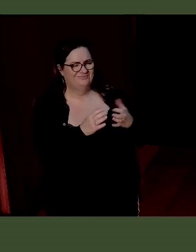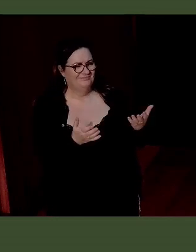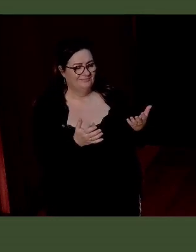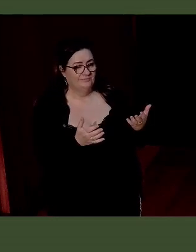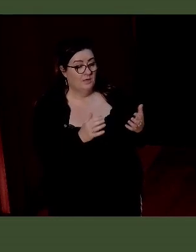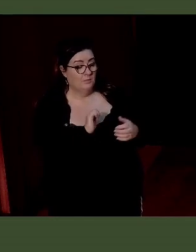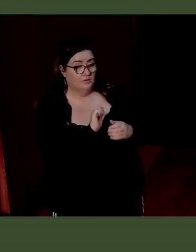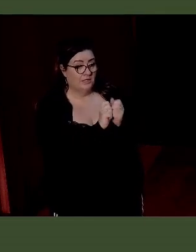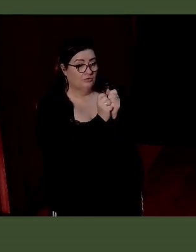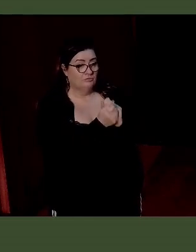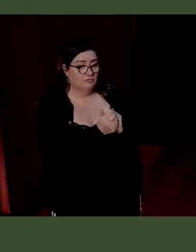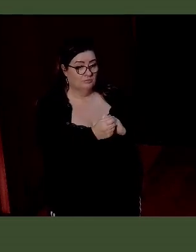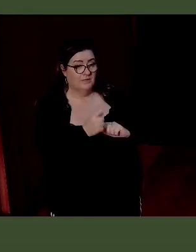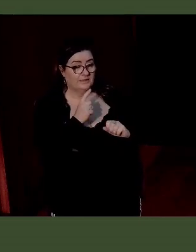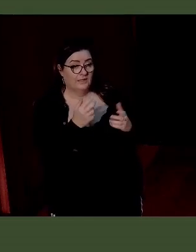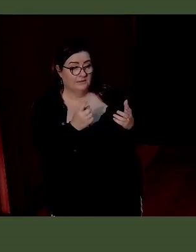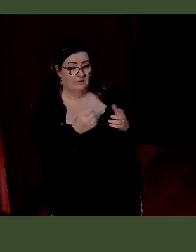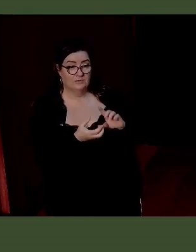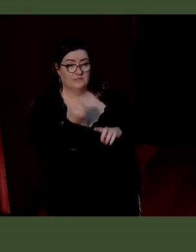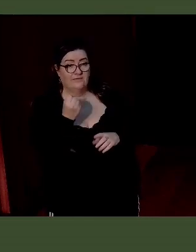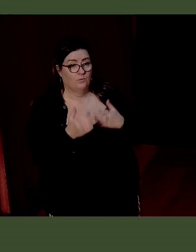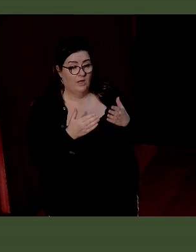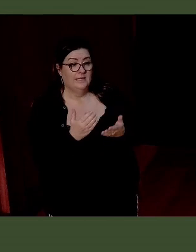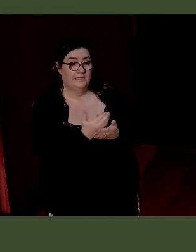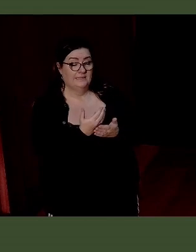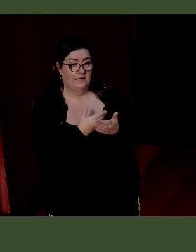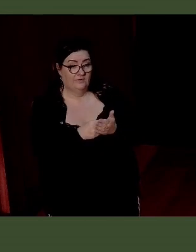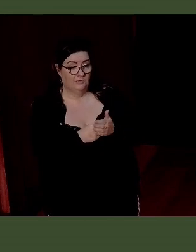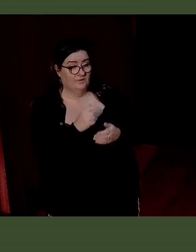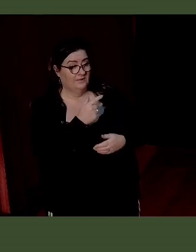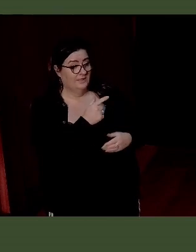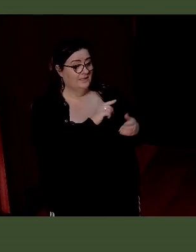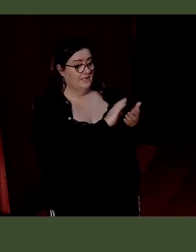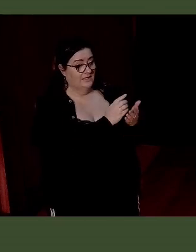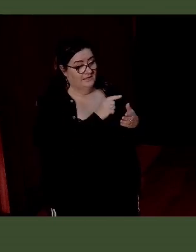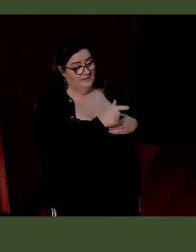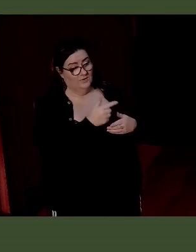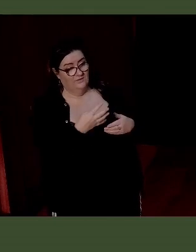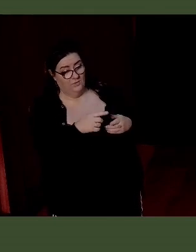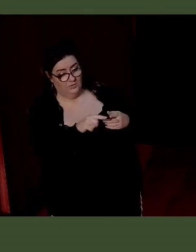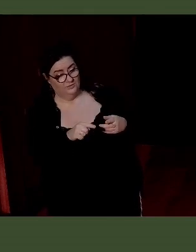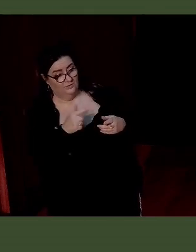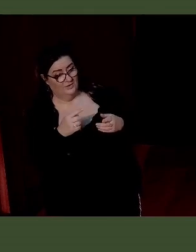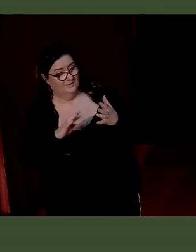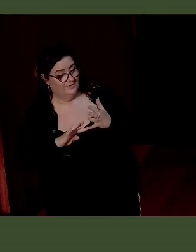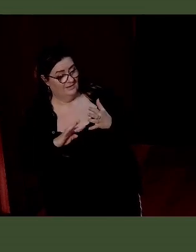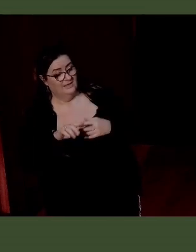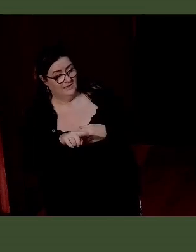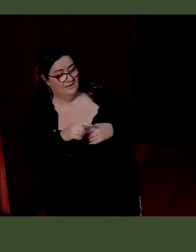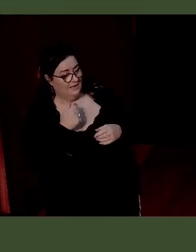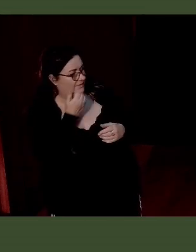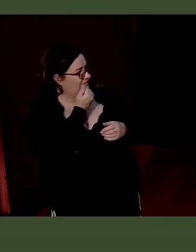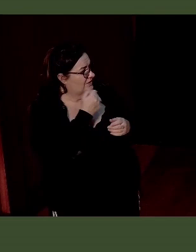highly successful in achieving savings. In the years 1924 to 25, spending on poor relief, I've